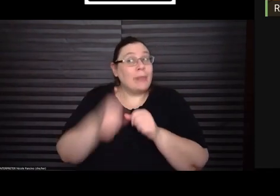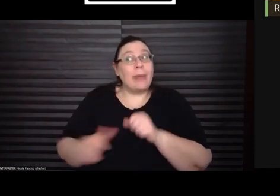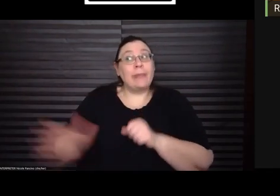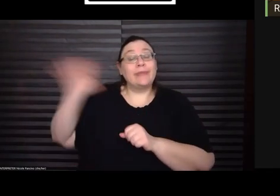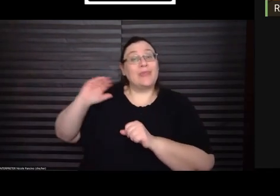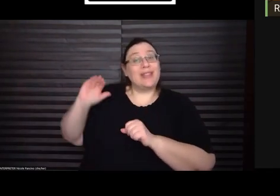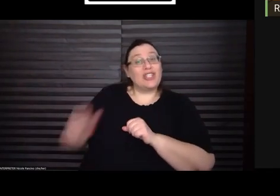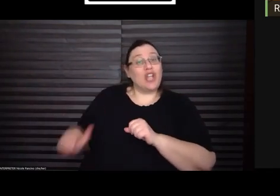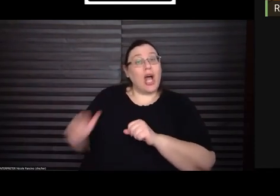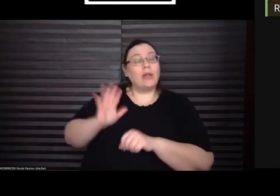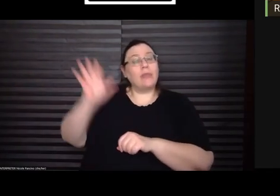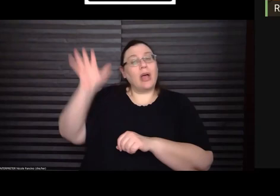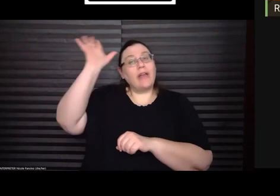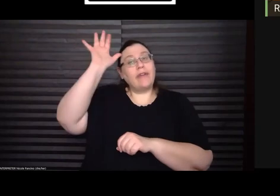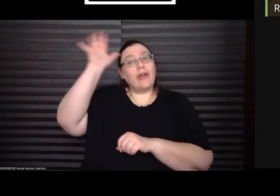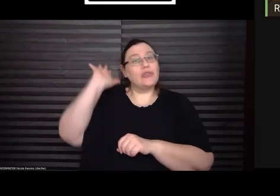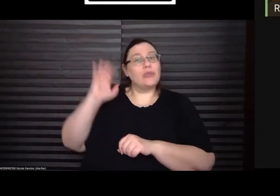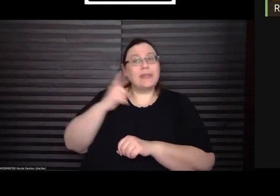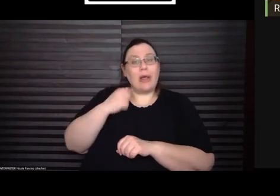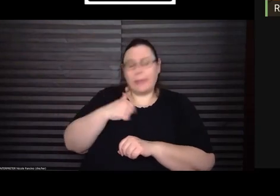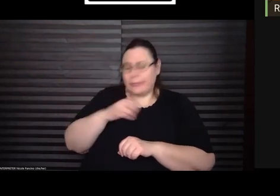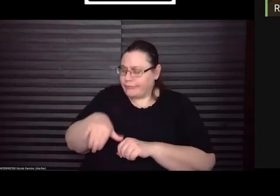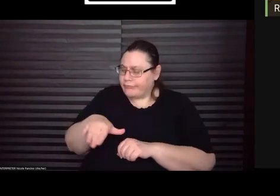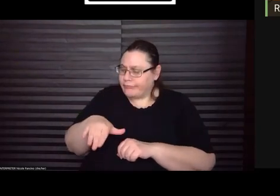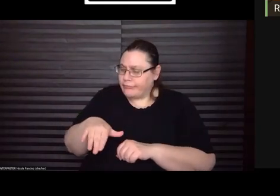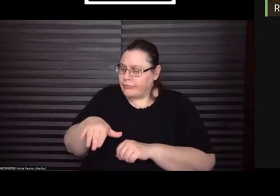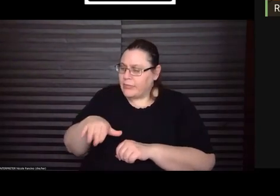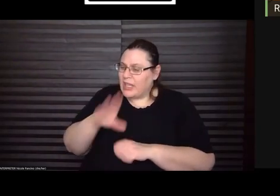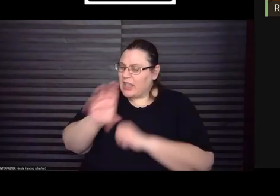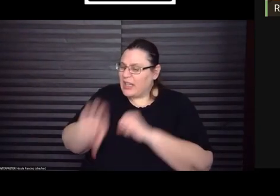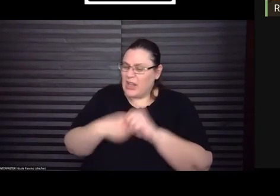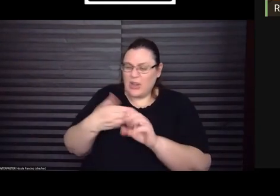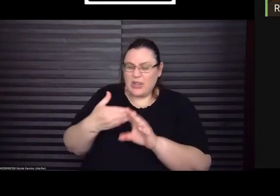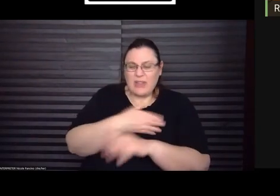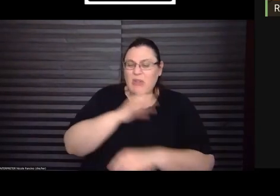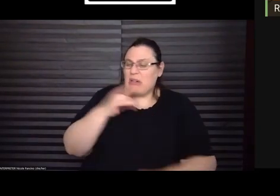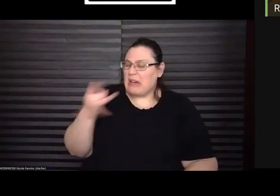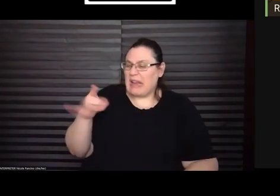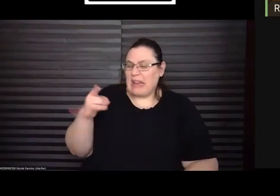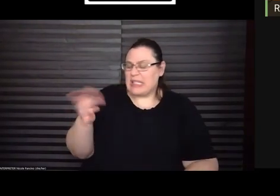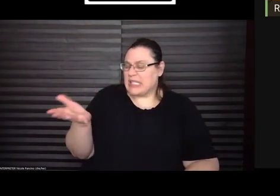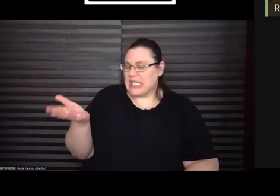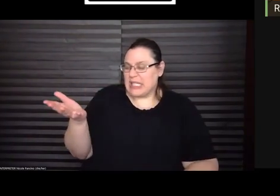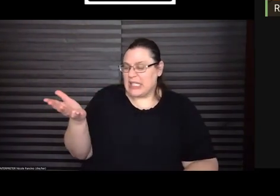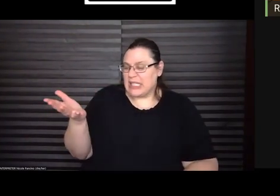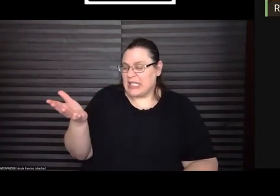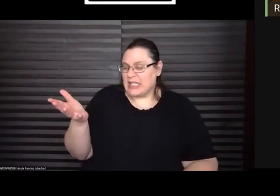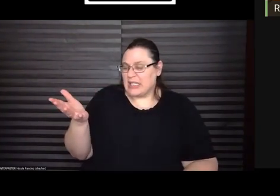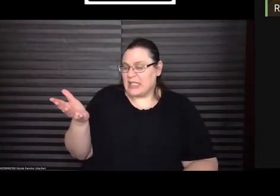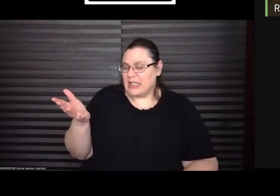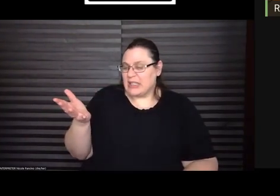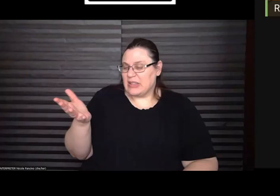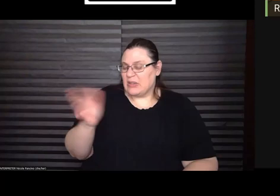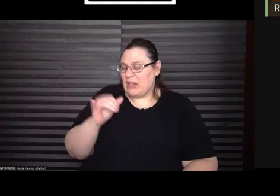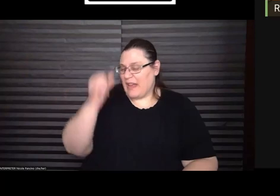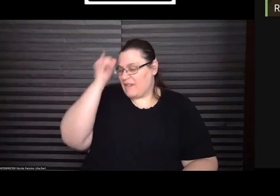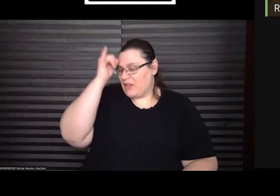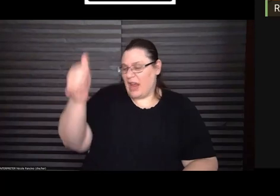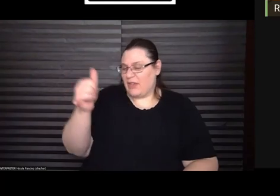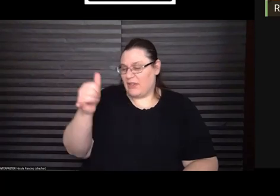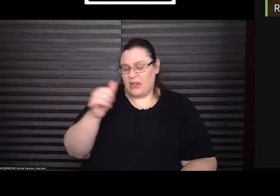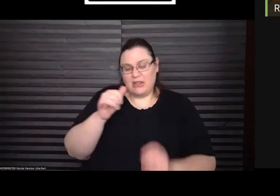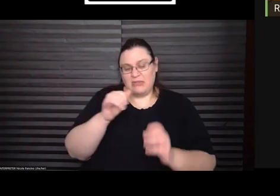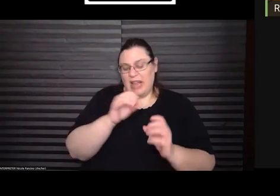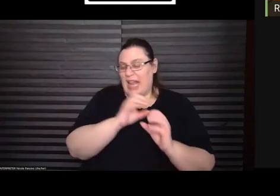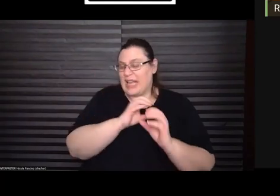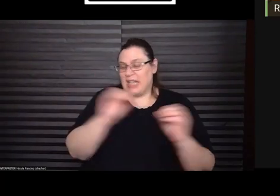as a child, my dad saying, you know, the years before 18 were like a forever, and nothing